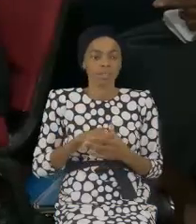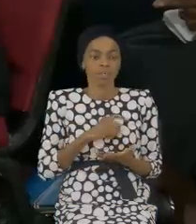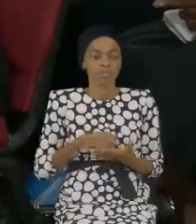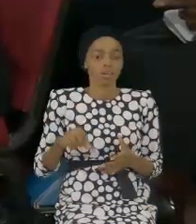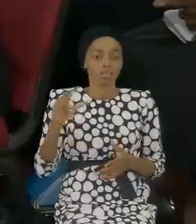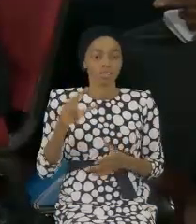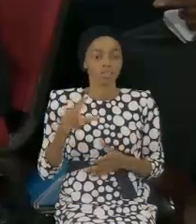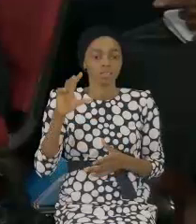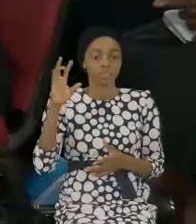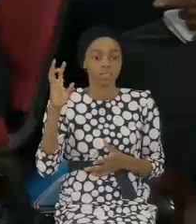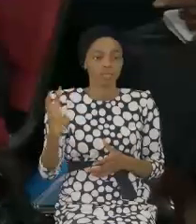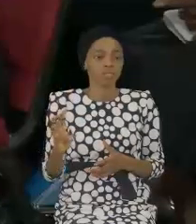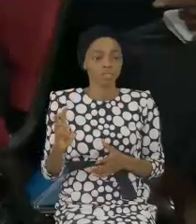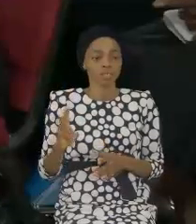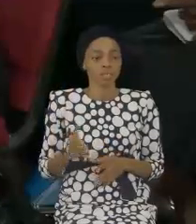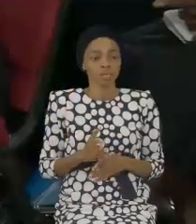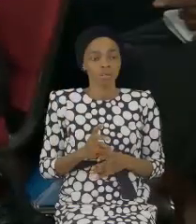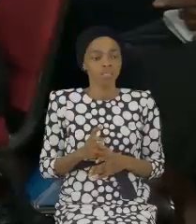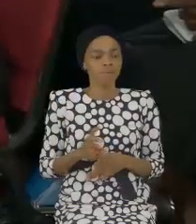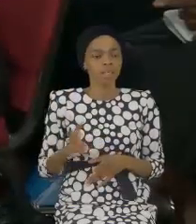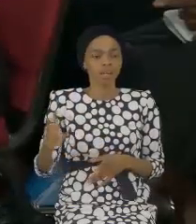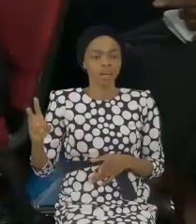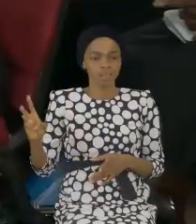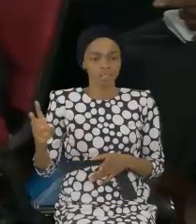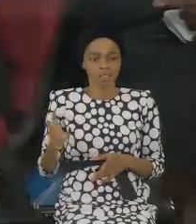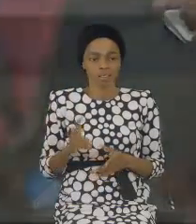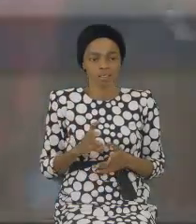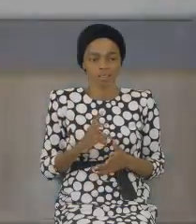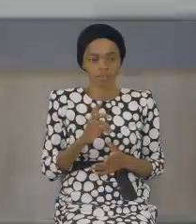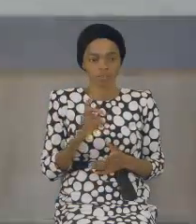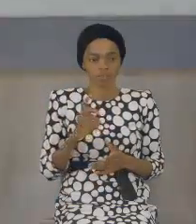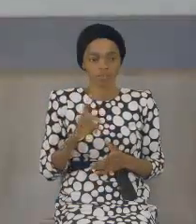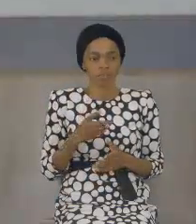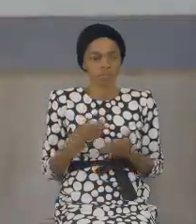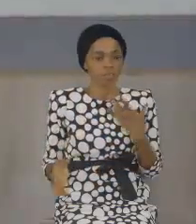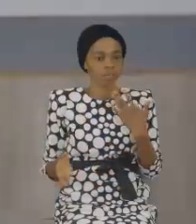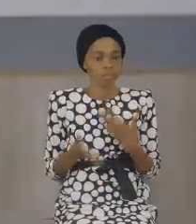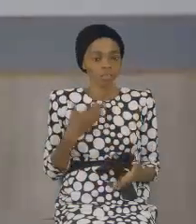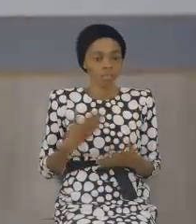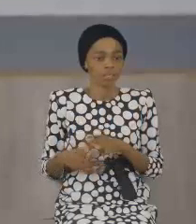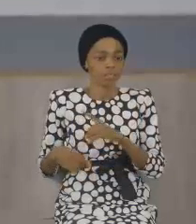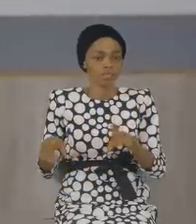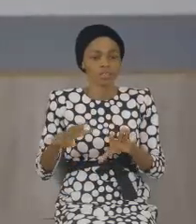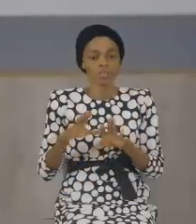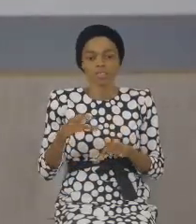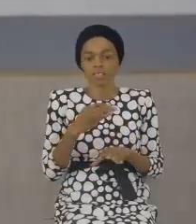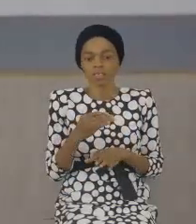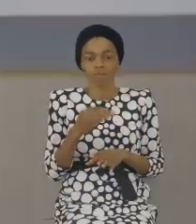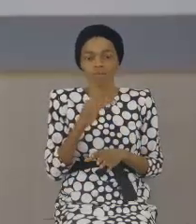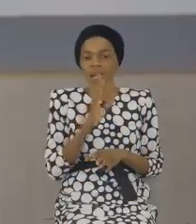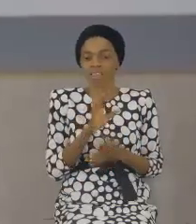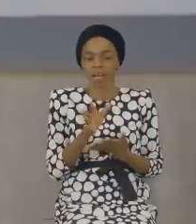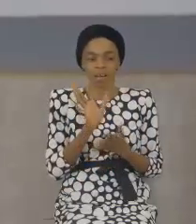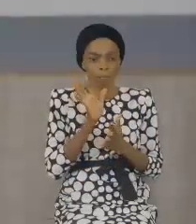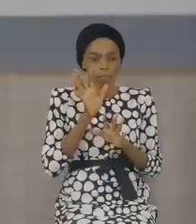in verse 36, nevertheless, they did flatter him with their mouth and delight